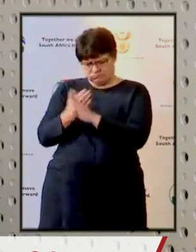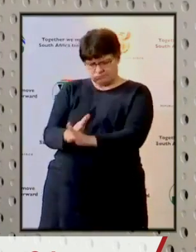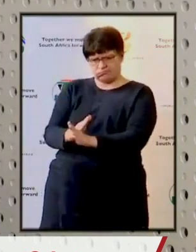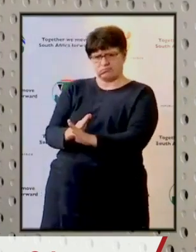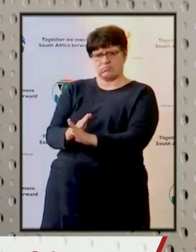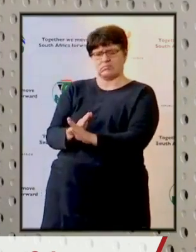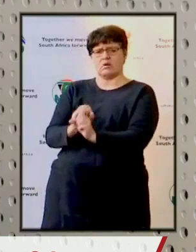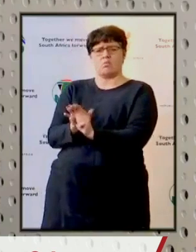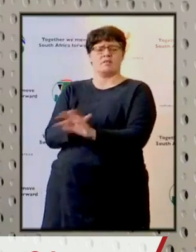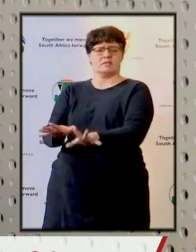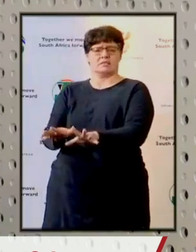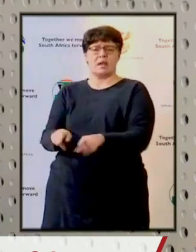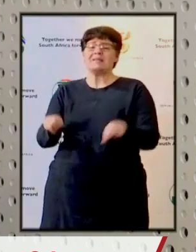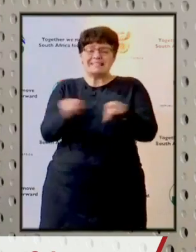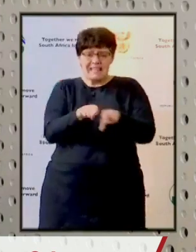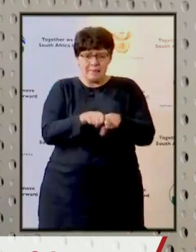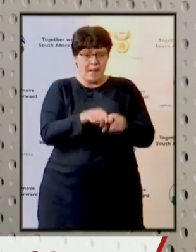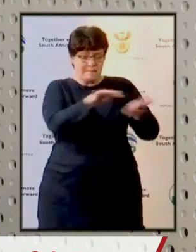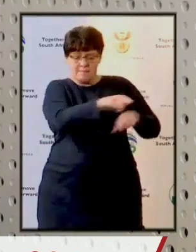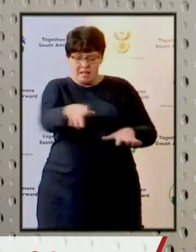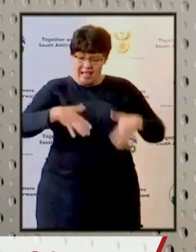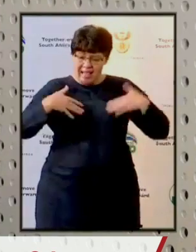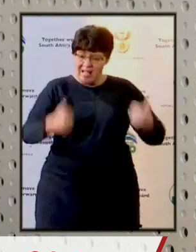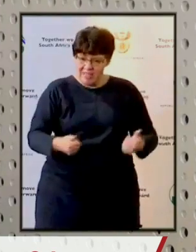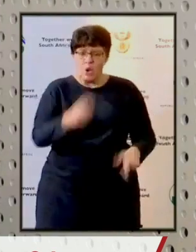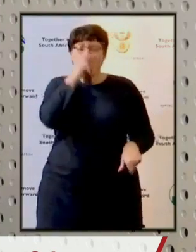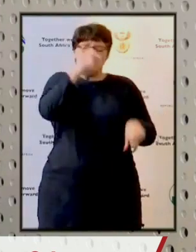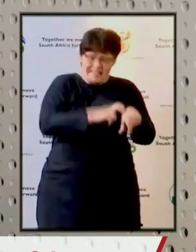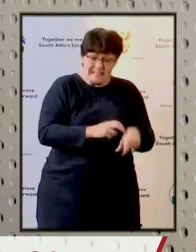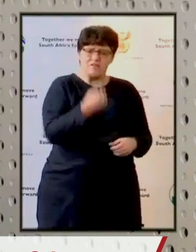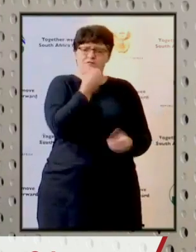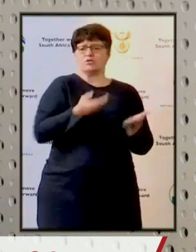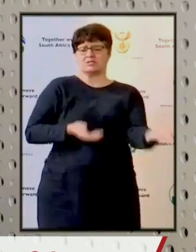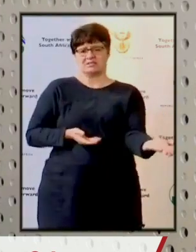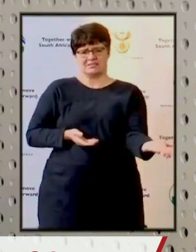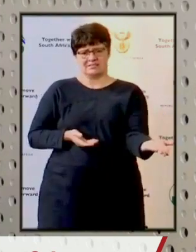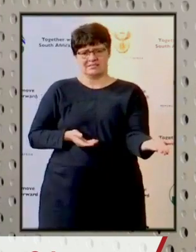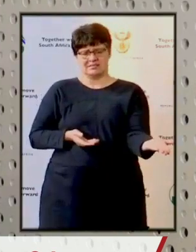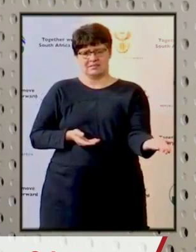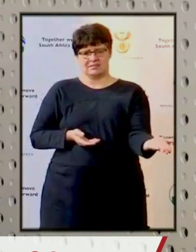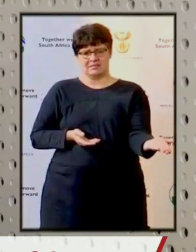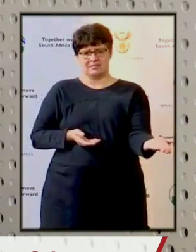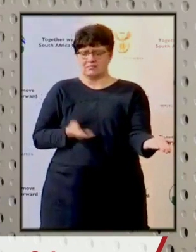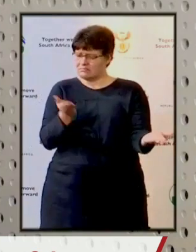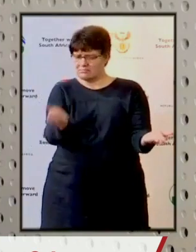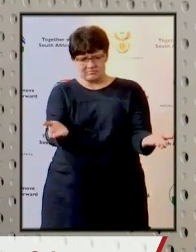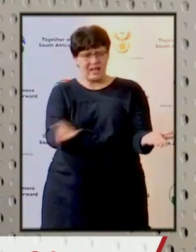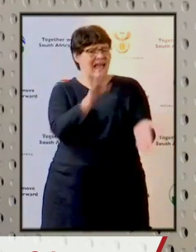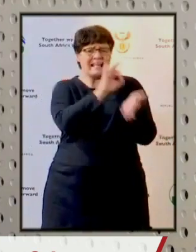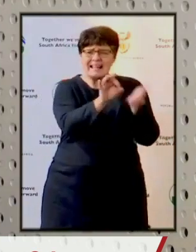same time, in order to have a healthy population, we've got to have a food supply. We must produce hygiene